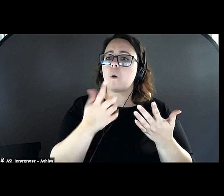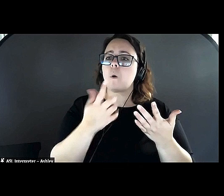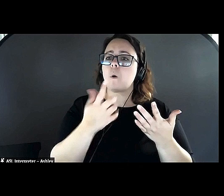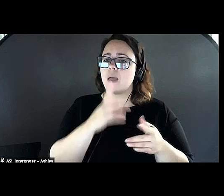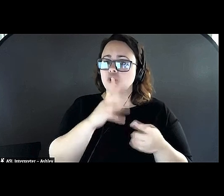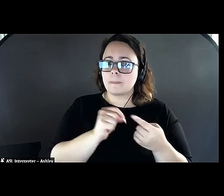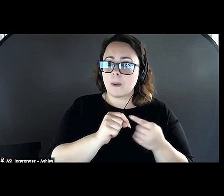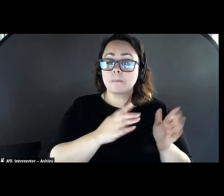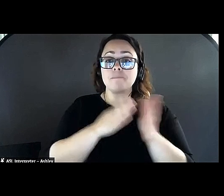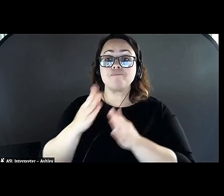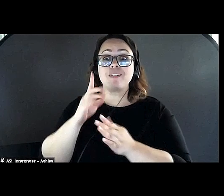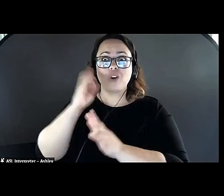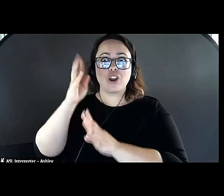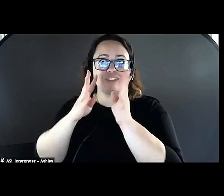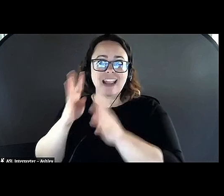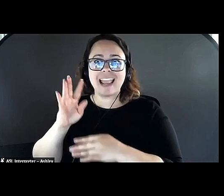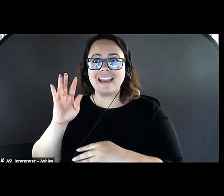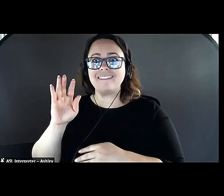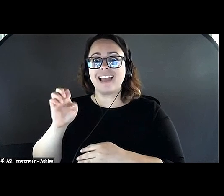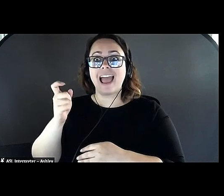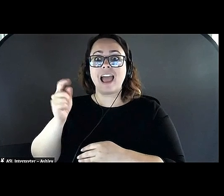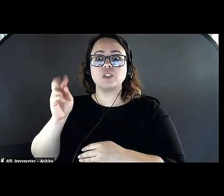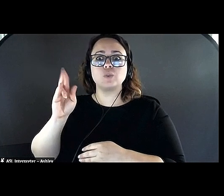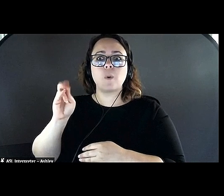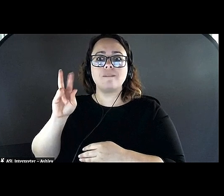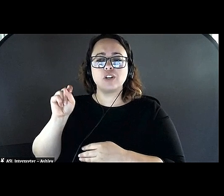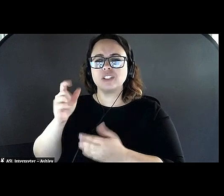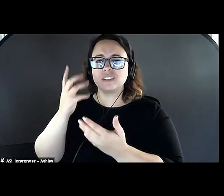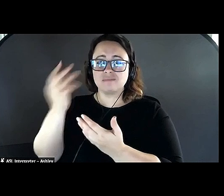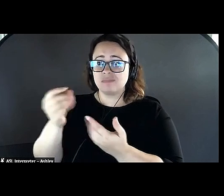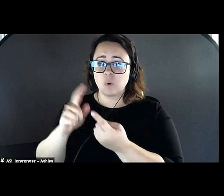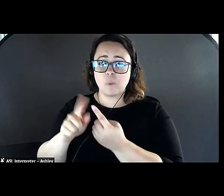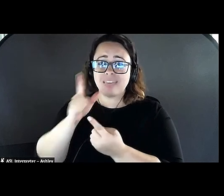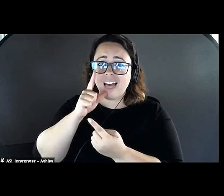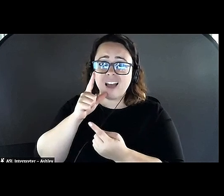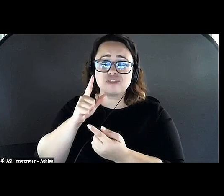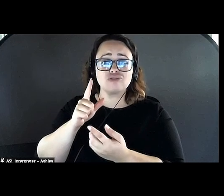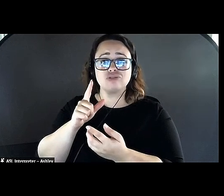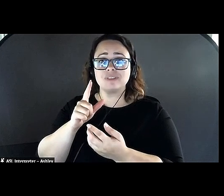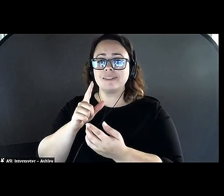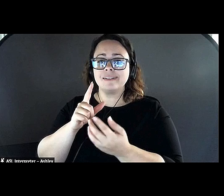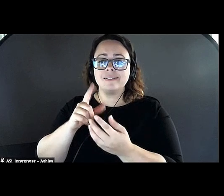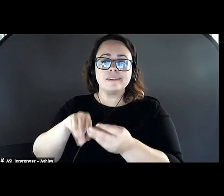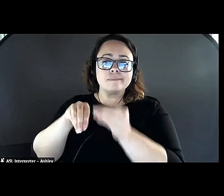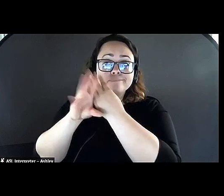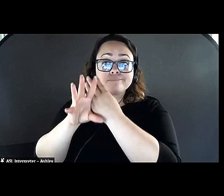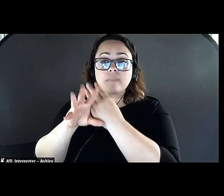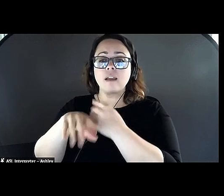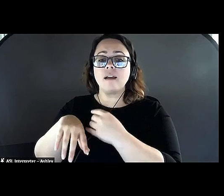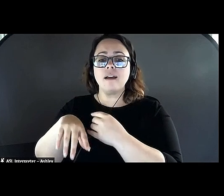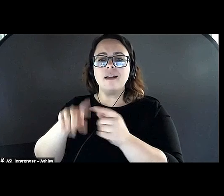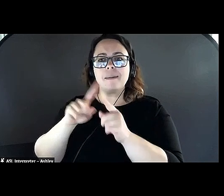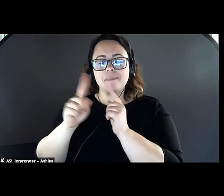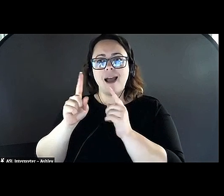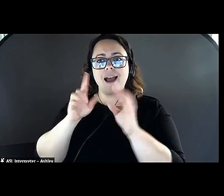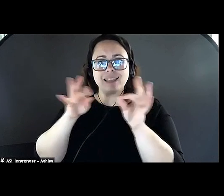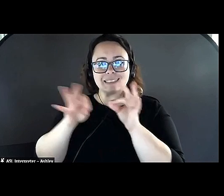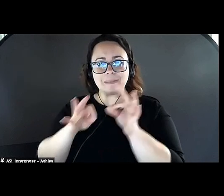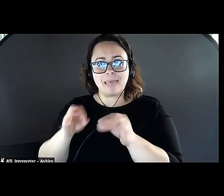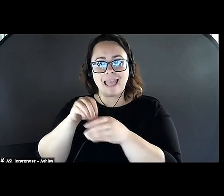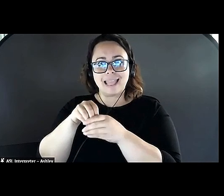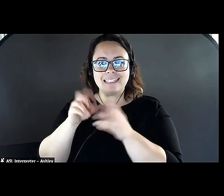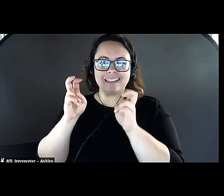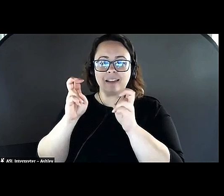the creative introverts, take them out to lunch, meet with them virtually if you have to, but get in front of them, explain